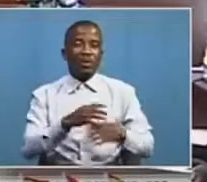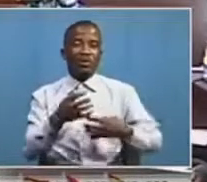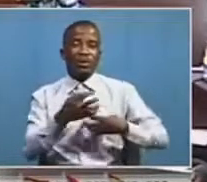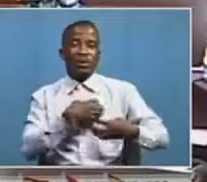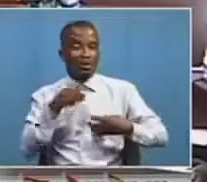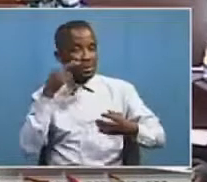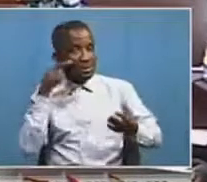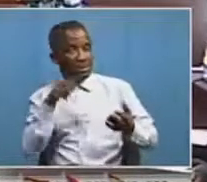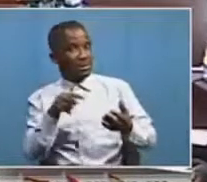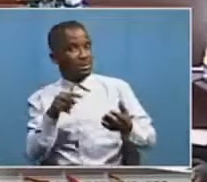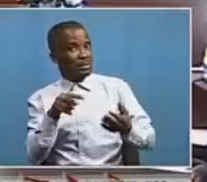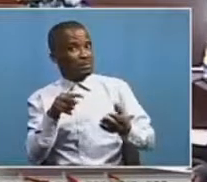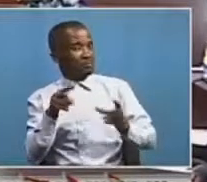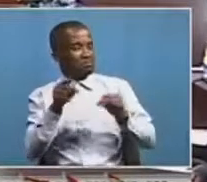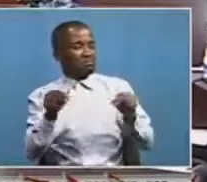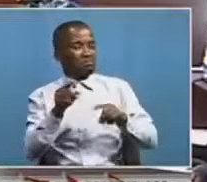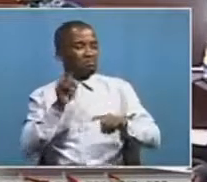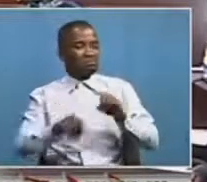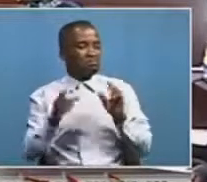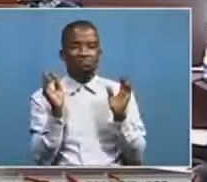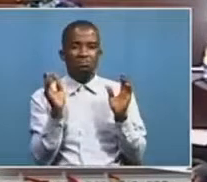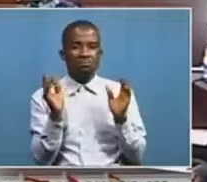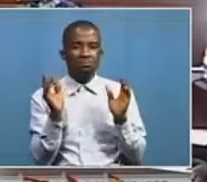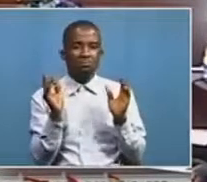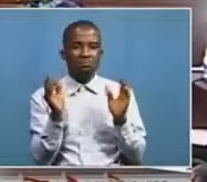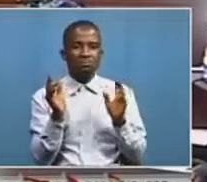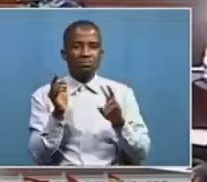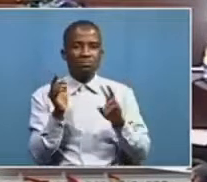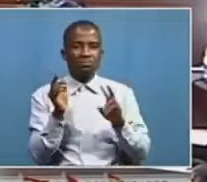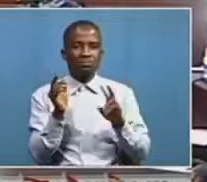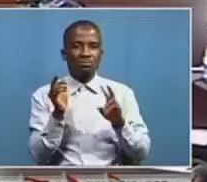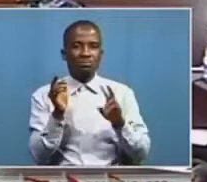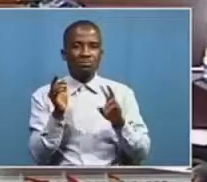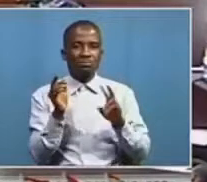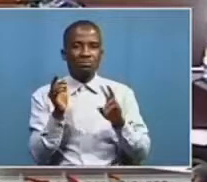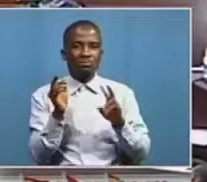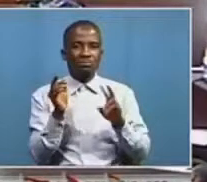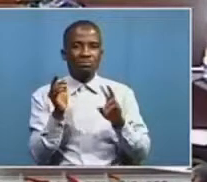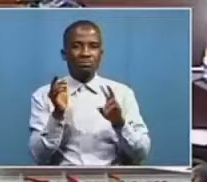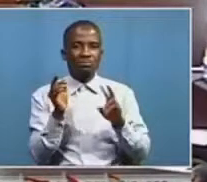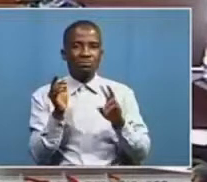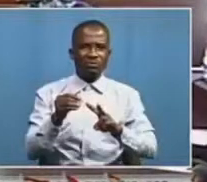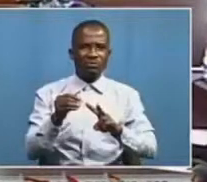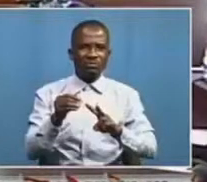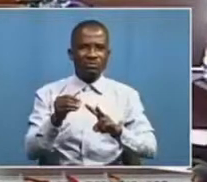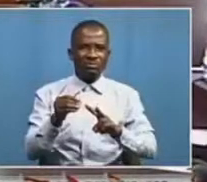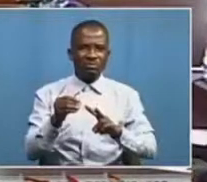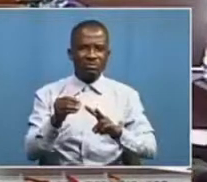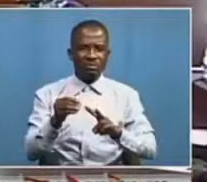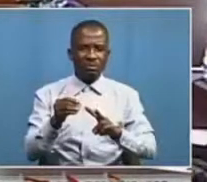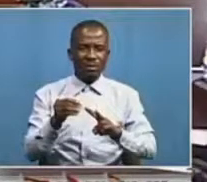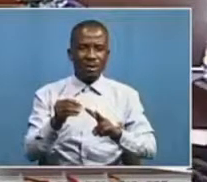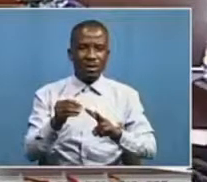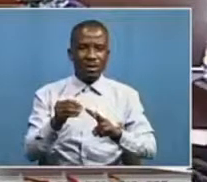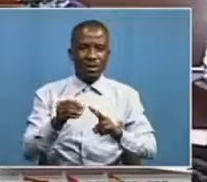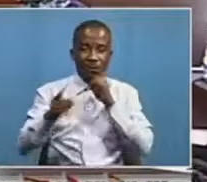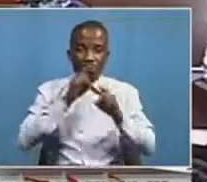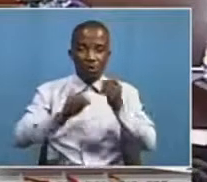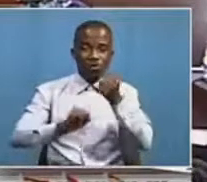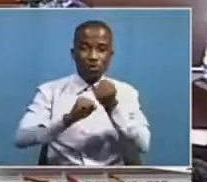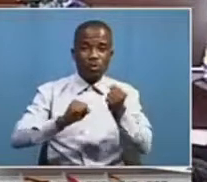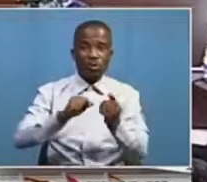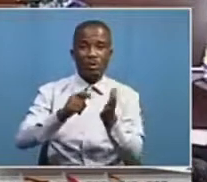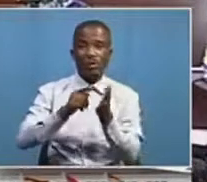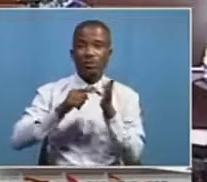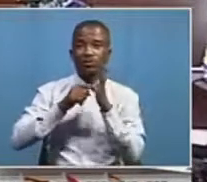through devastating cross-examination, elicited or extracted sufficient evidence to support and prove the